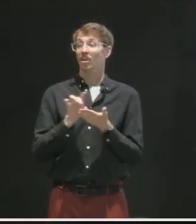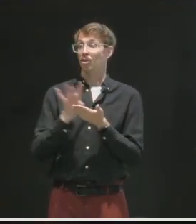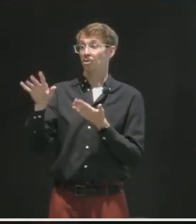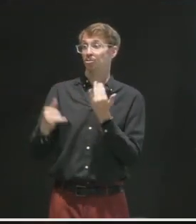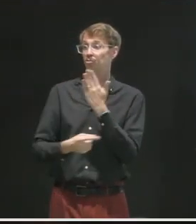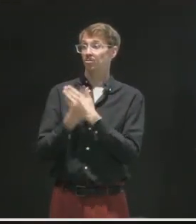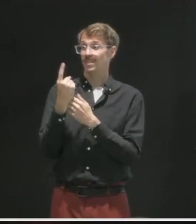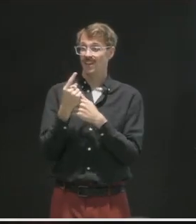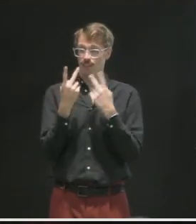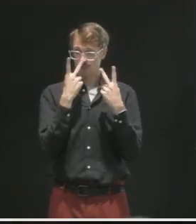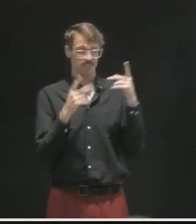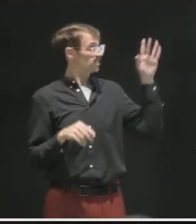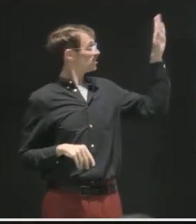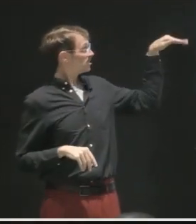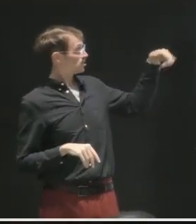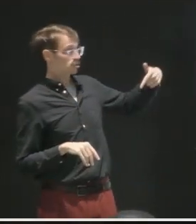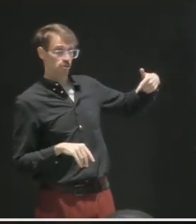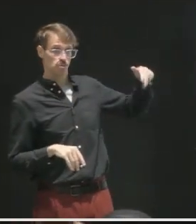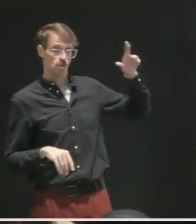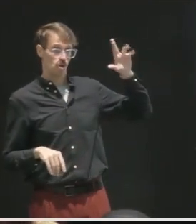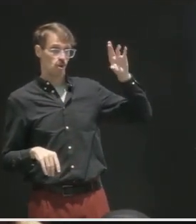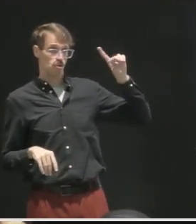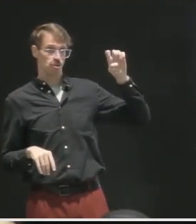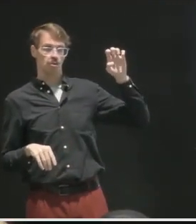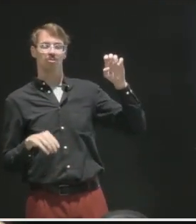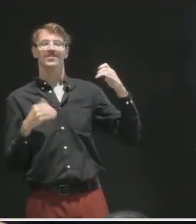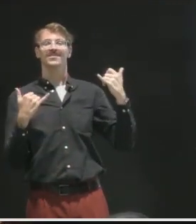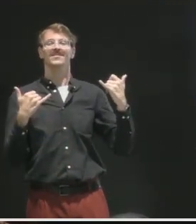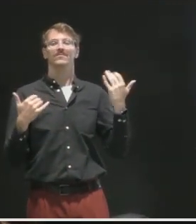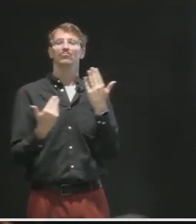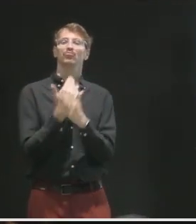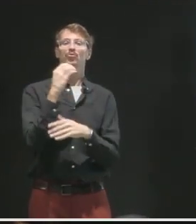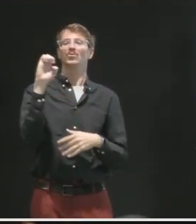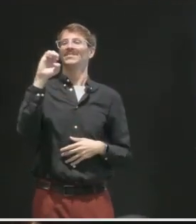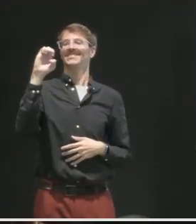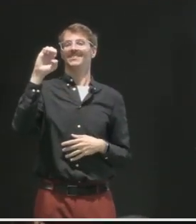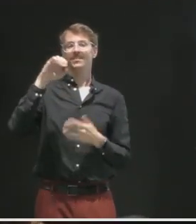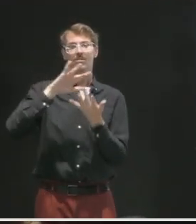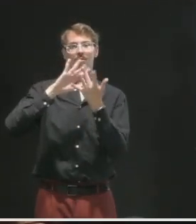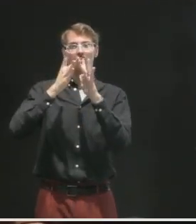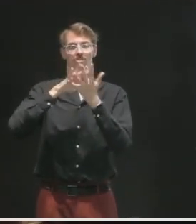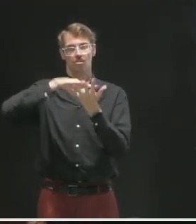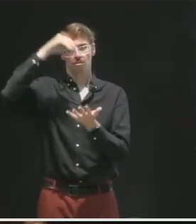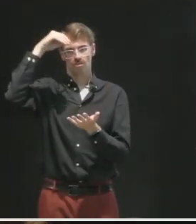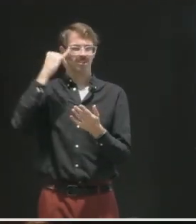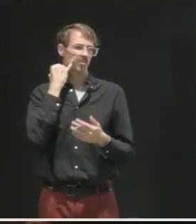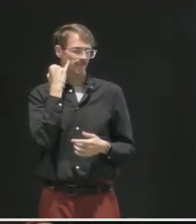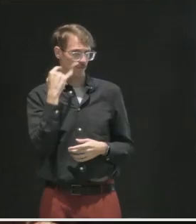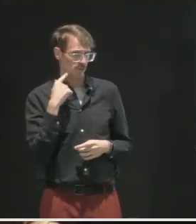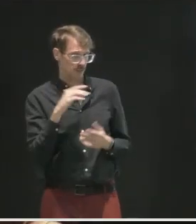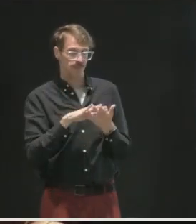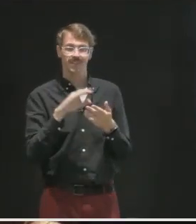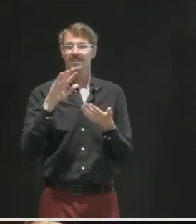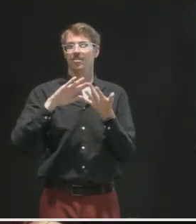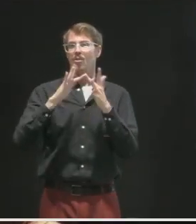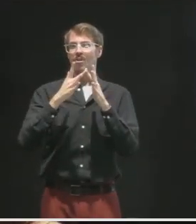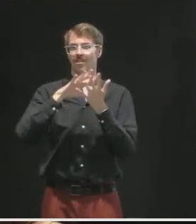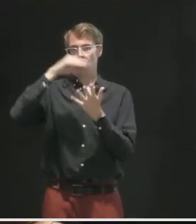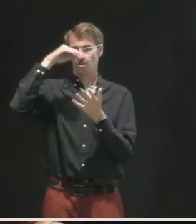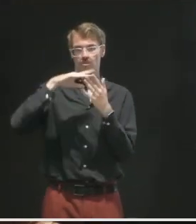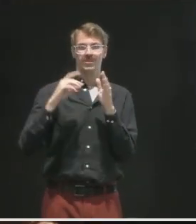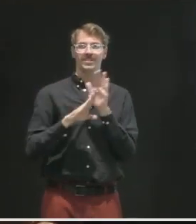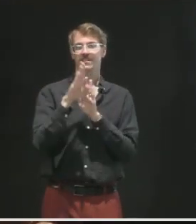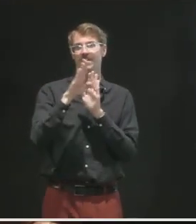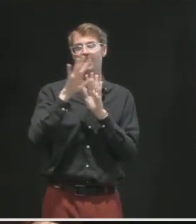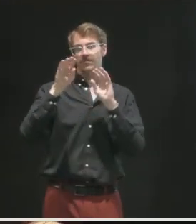code below, is the new e-learning that we've developed. I don't know if you guys can hear me. It's the new e-learning that we've developed